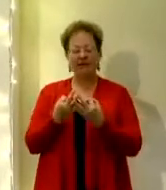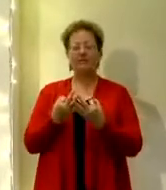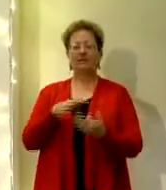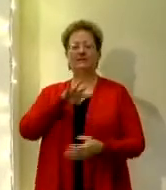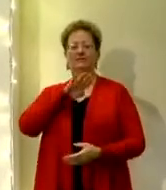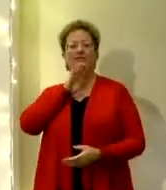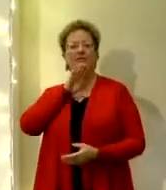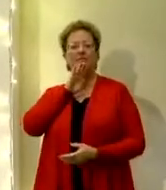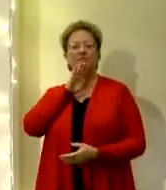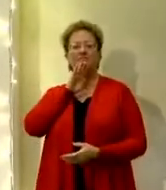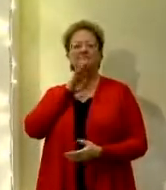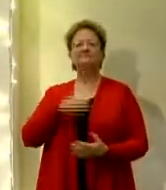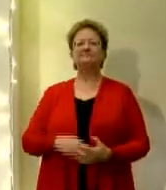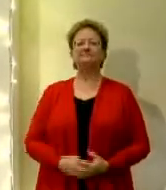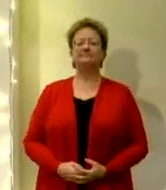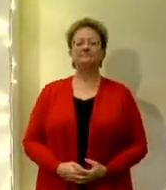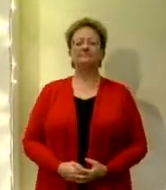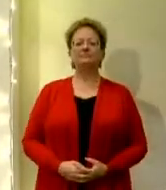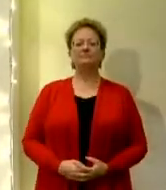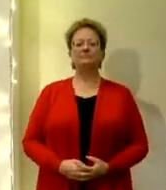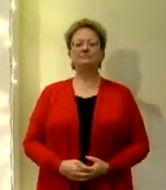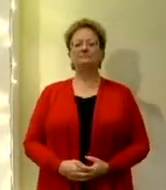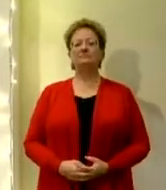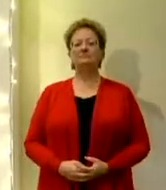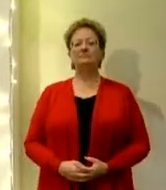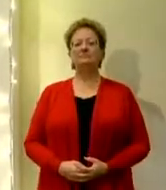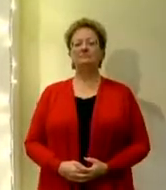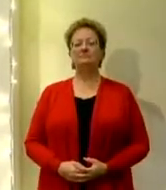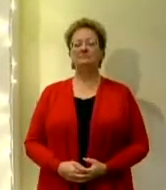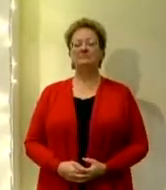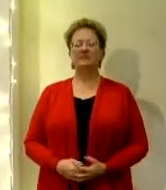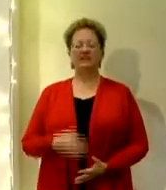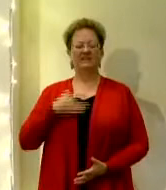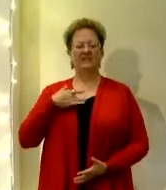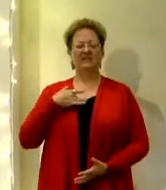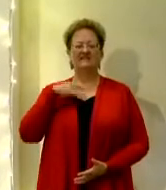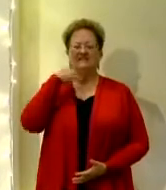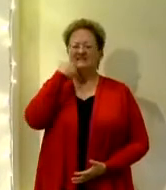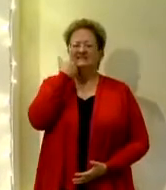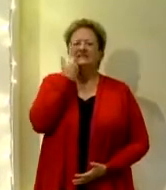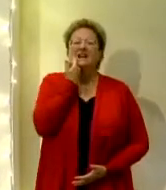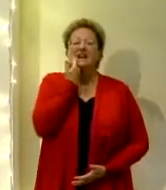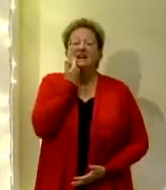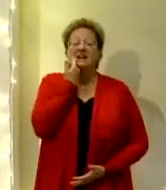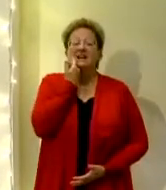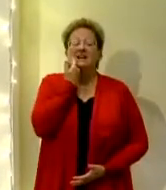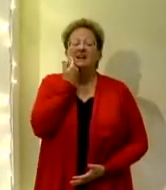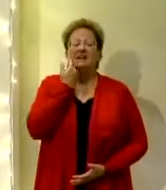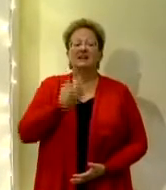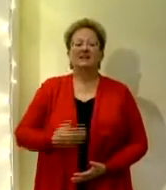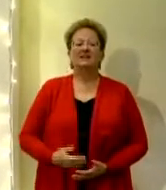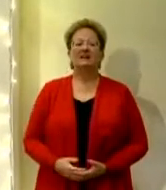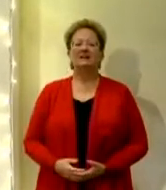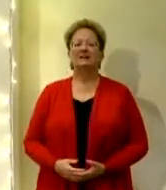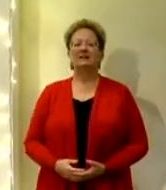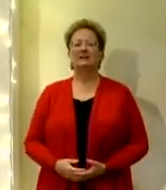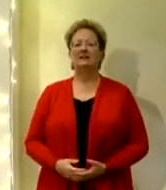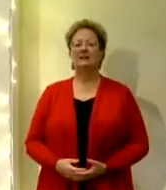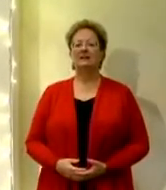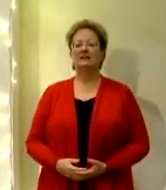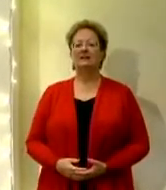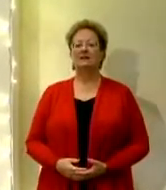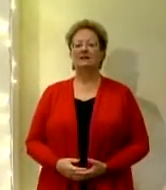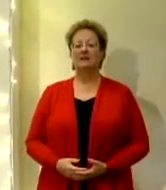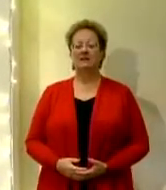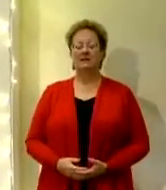then he went even further and he says, and I'm just so ashamed, because there was this time when my grandson was at the house